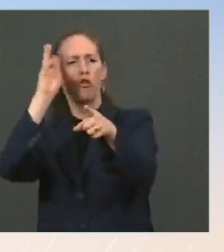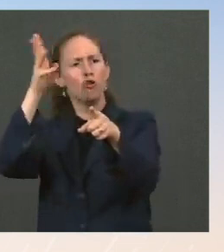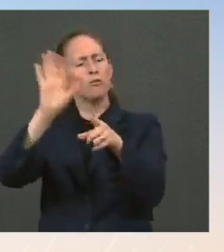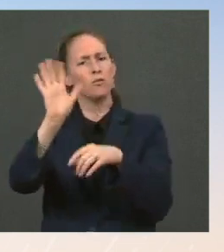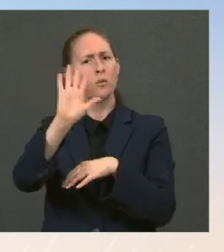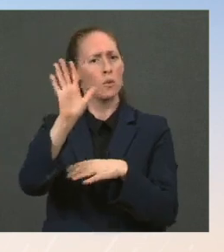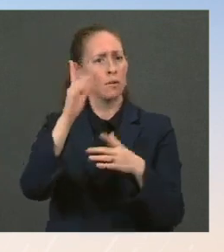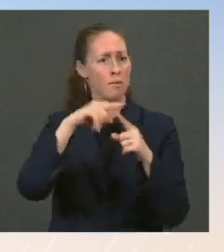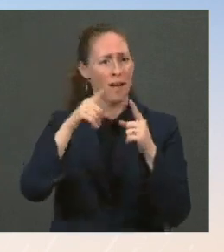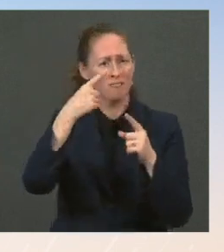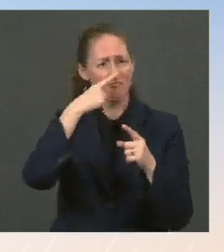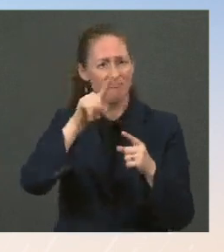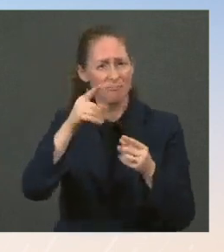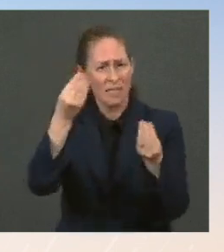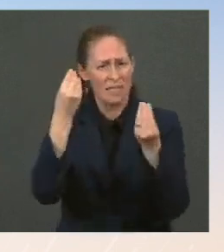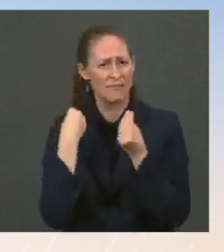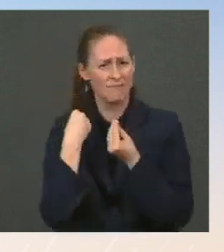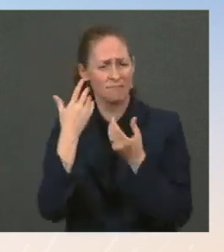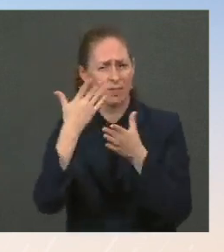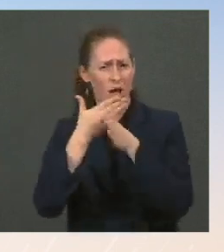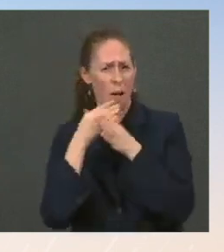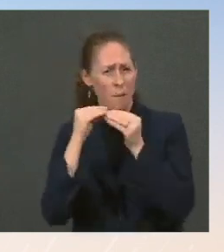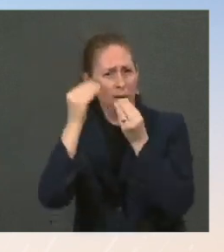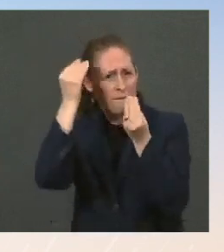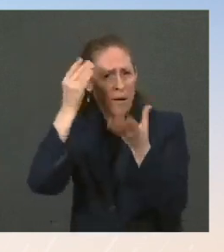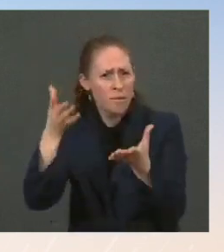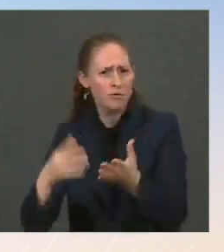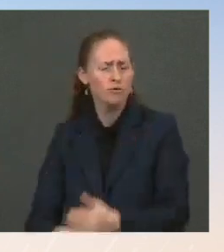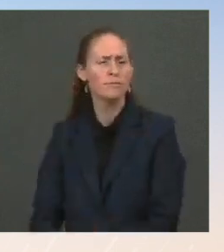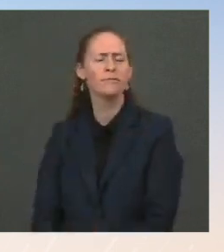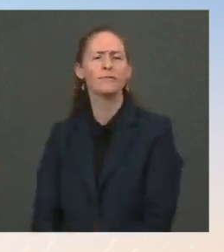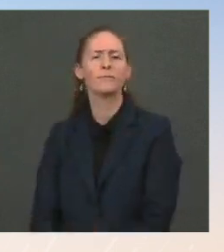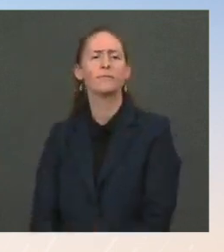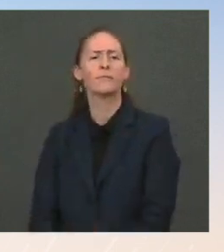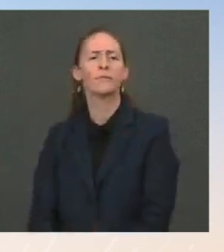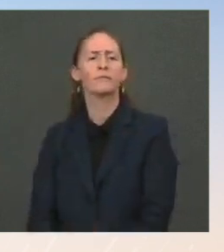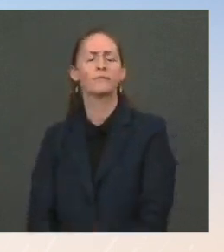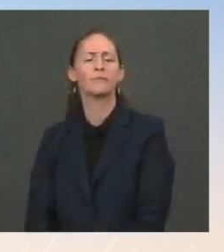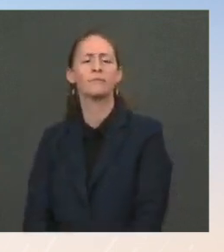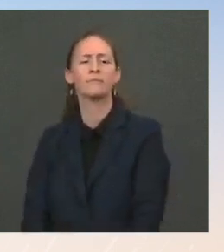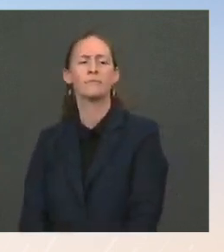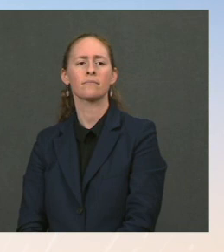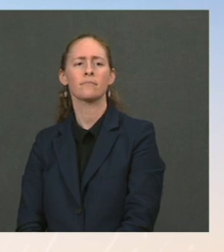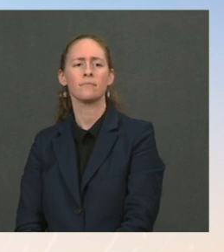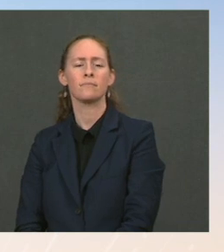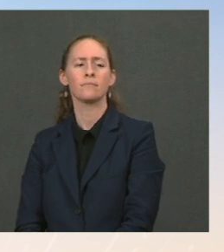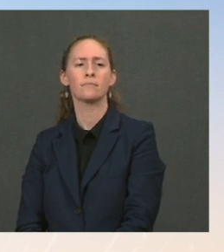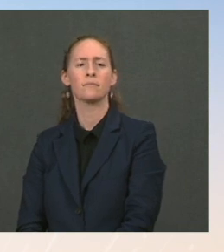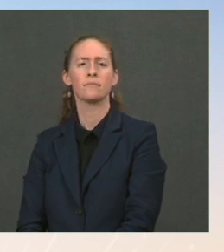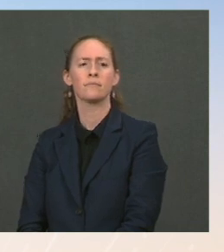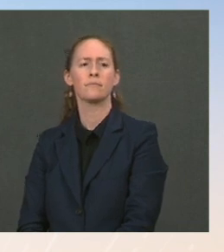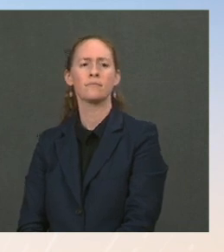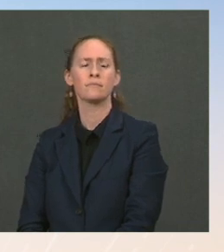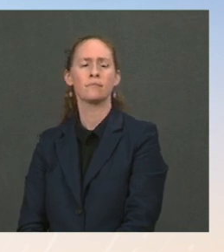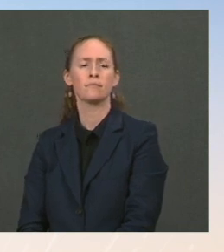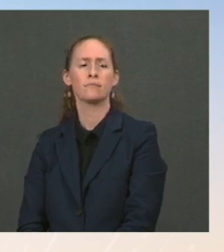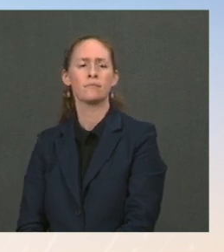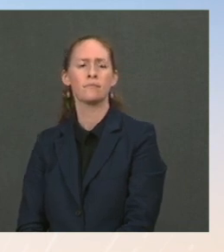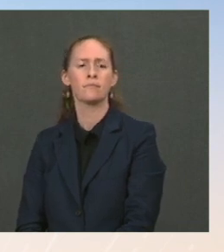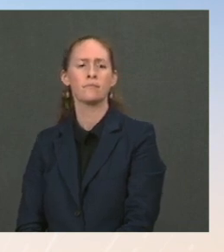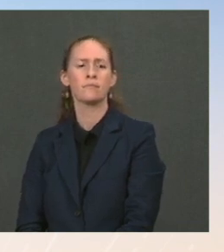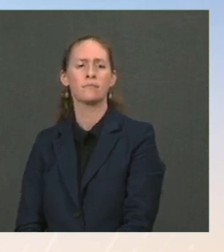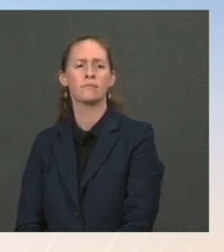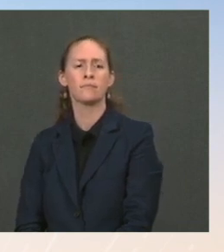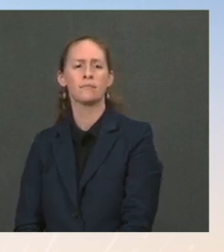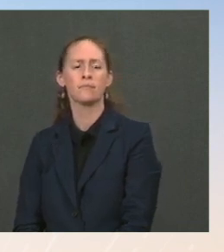that, come share that with me. I would say that we know that unless Congress acts